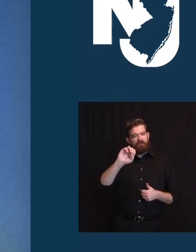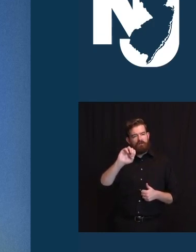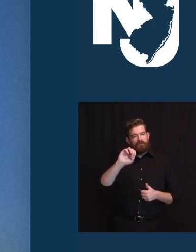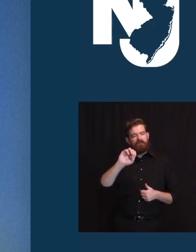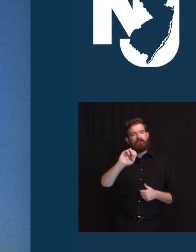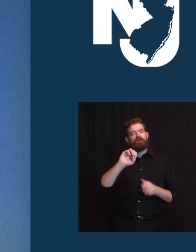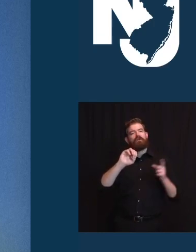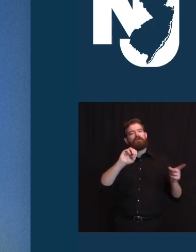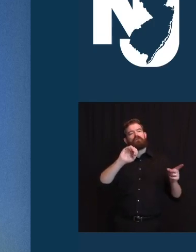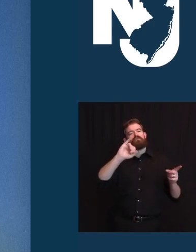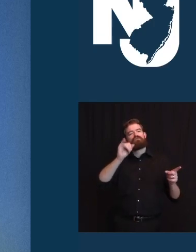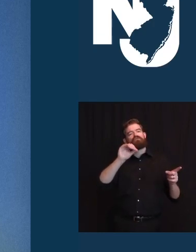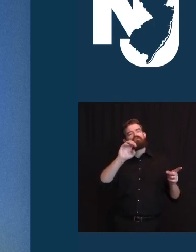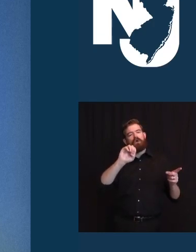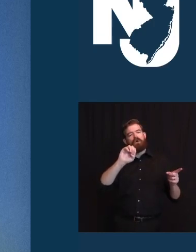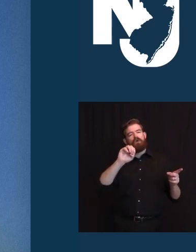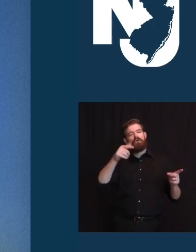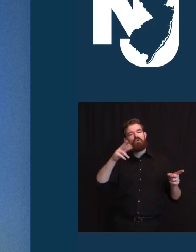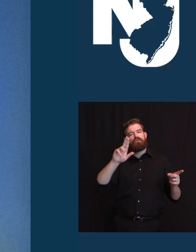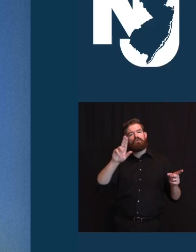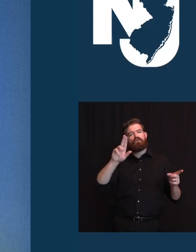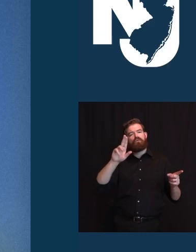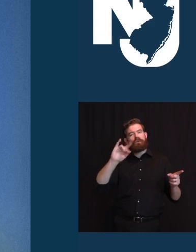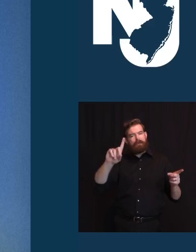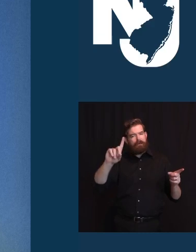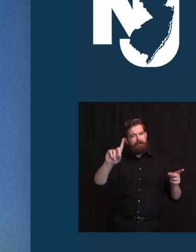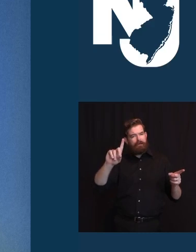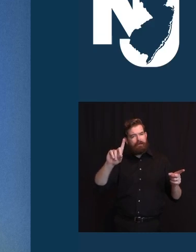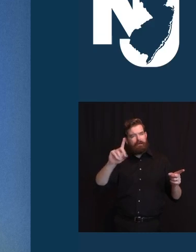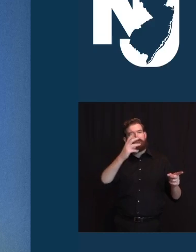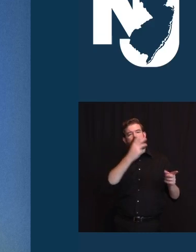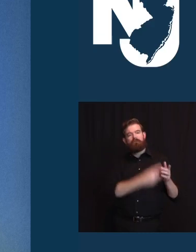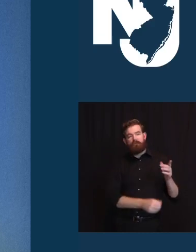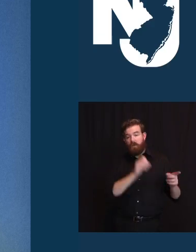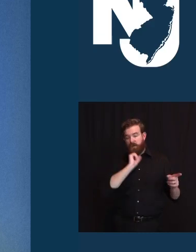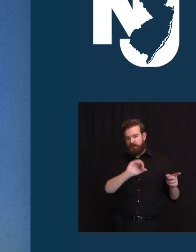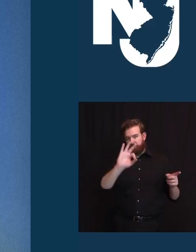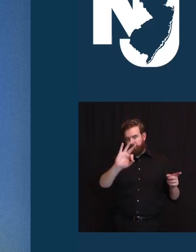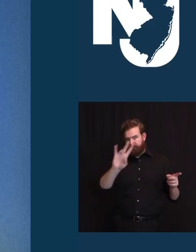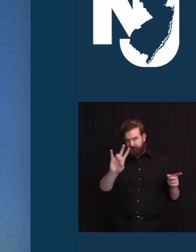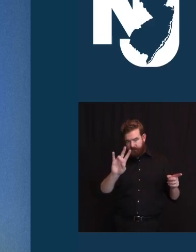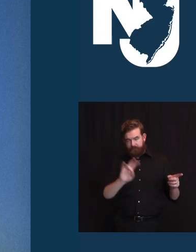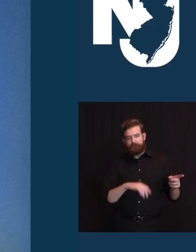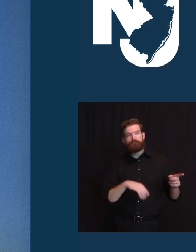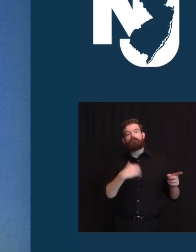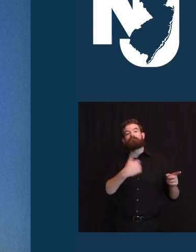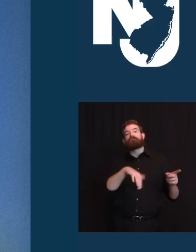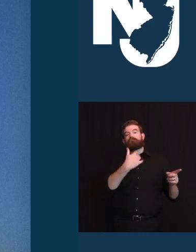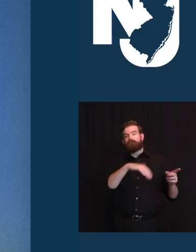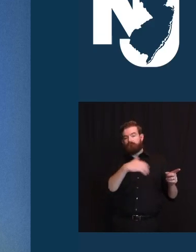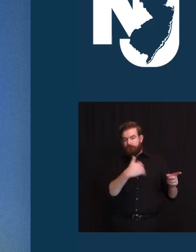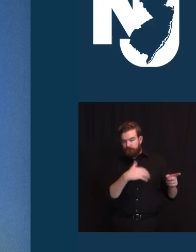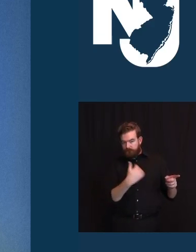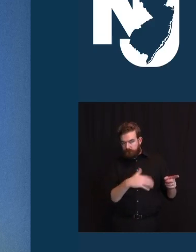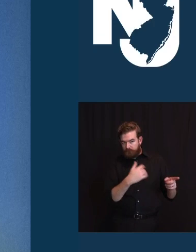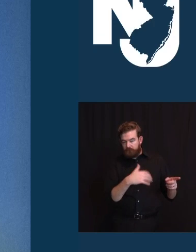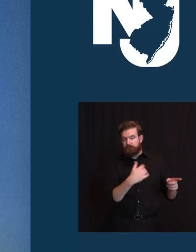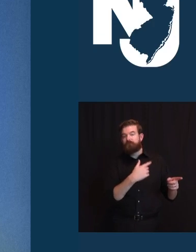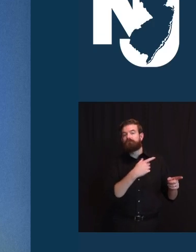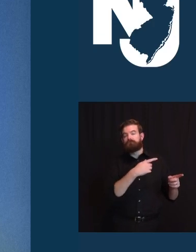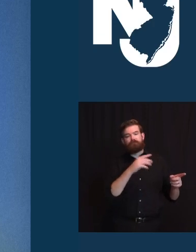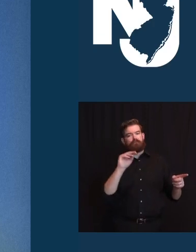was 97 on August 26th. A giant in Montville. I spoke to his wife Suzanne the other day. They were married